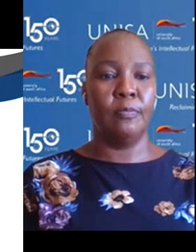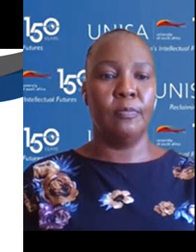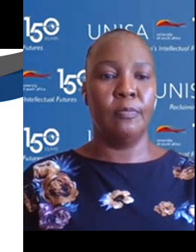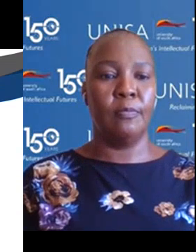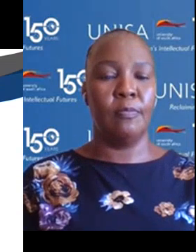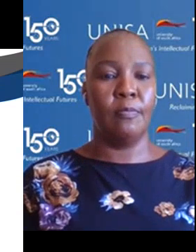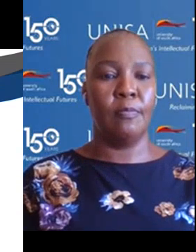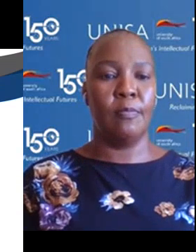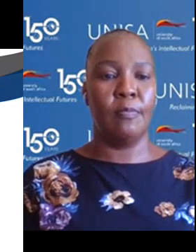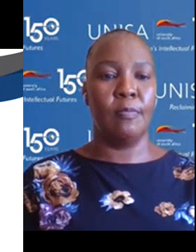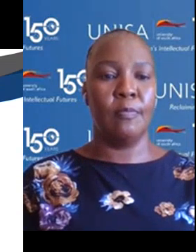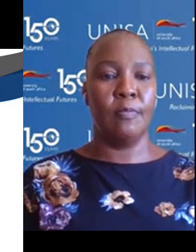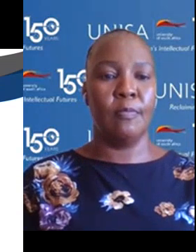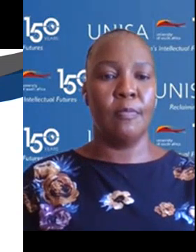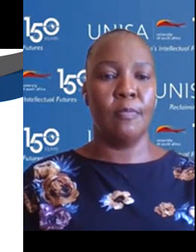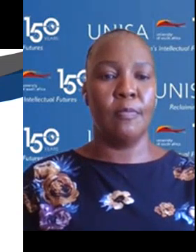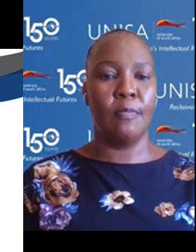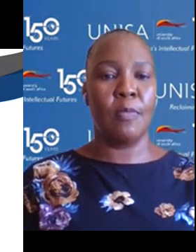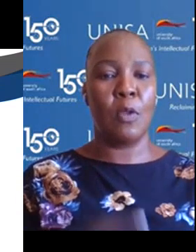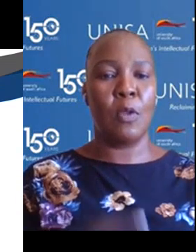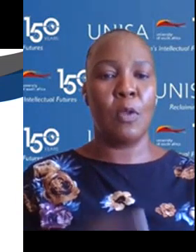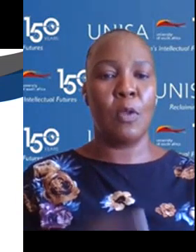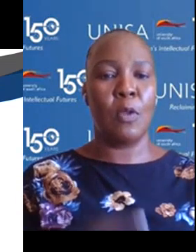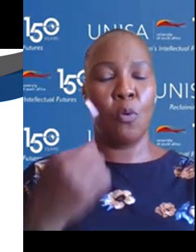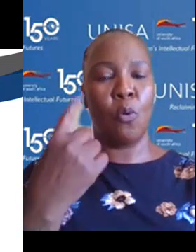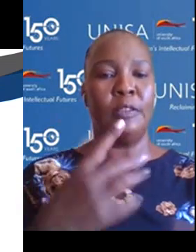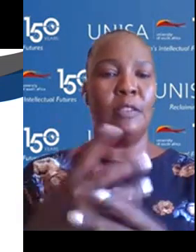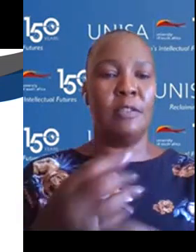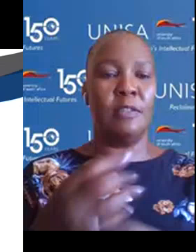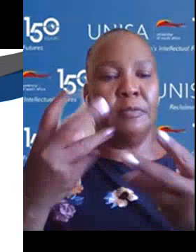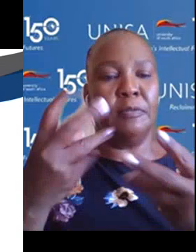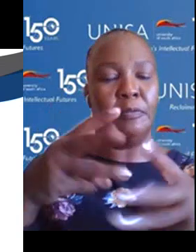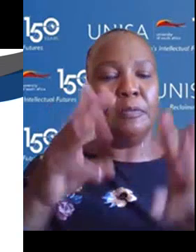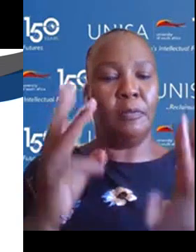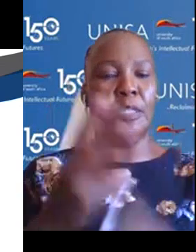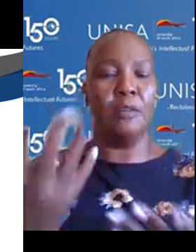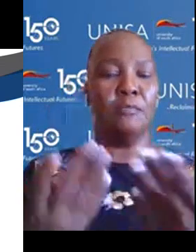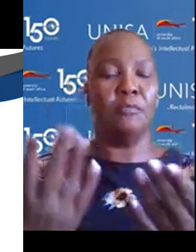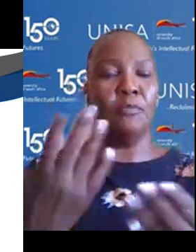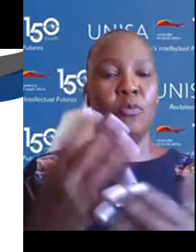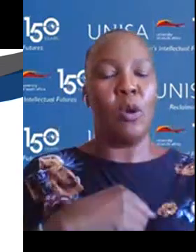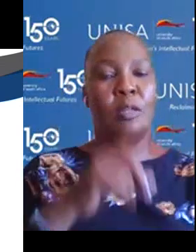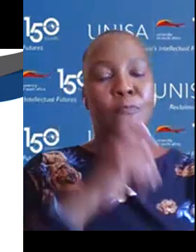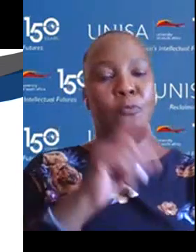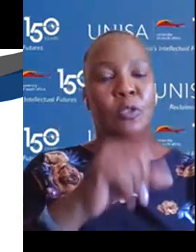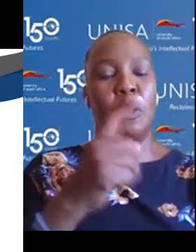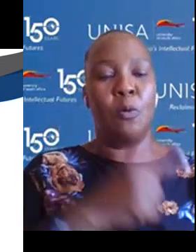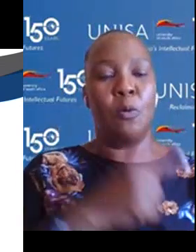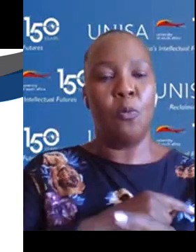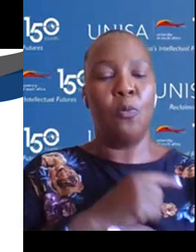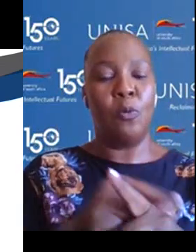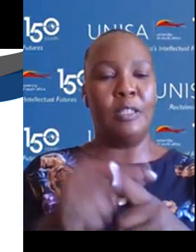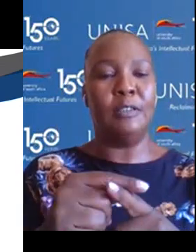So OneNote really gives you versatility. You know, you might now think, why can't I just use a Word document? But the benefit